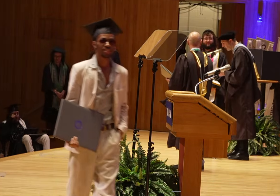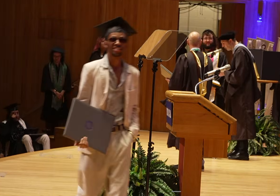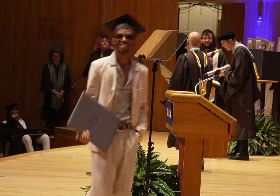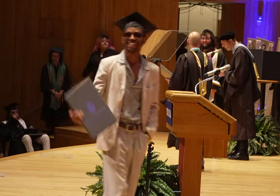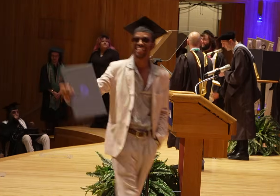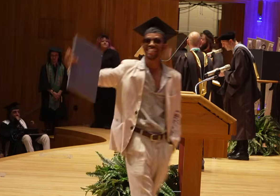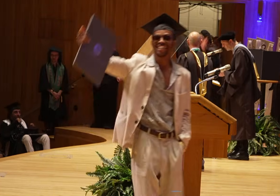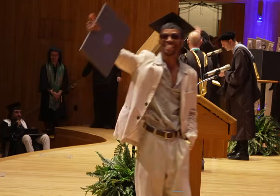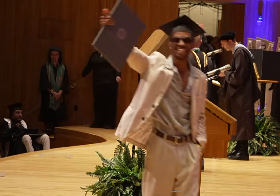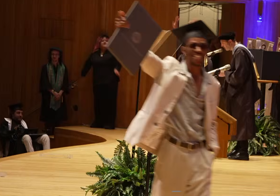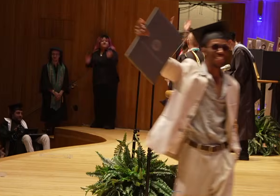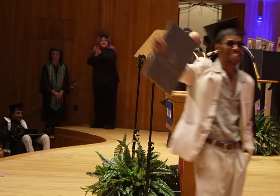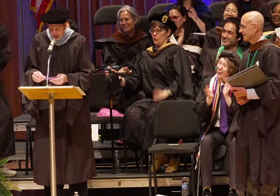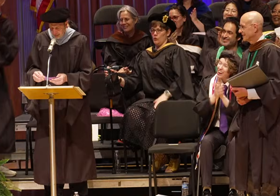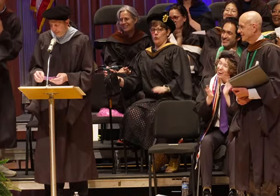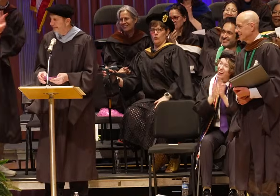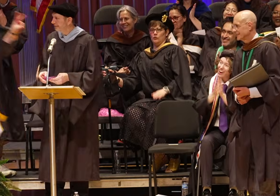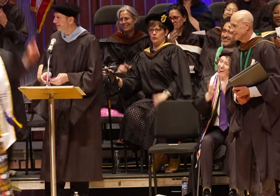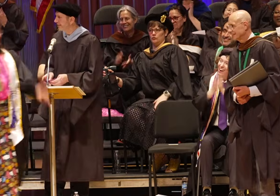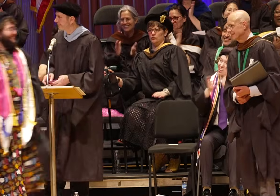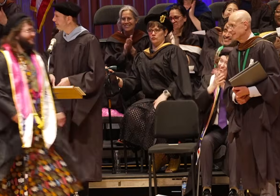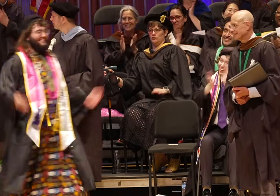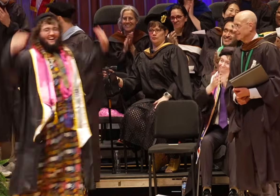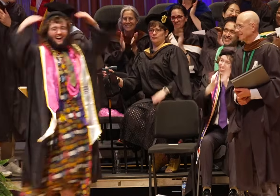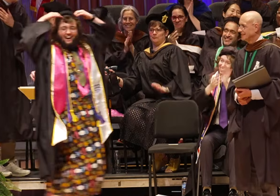Martin Knuppel, summa cum laude.